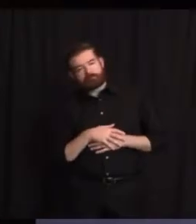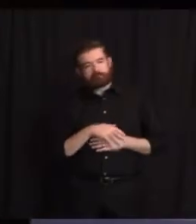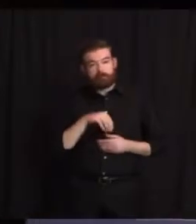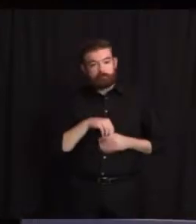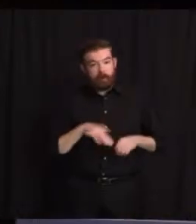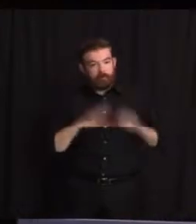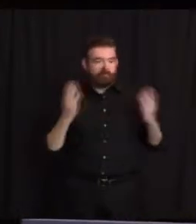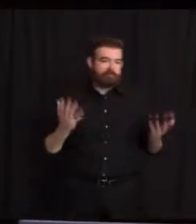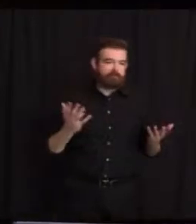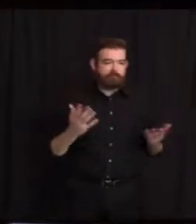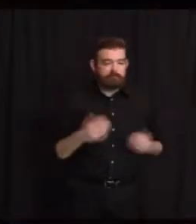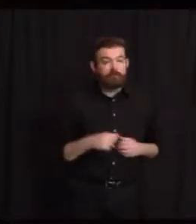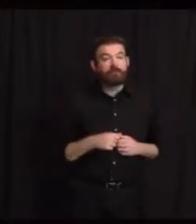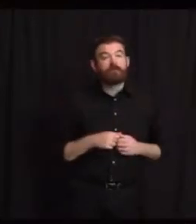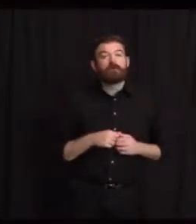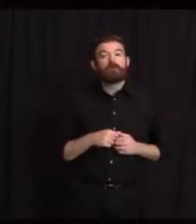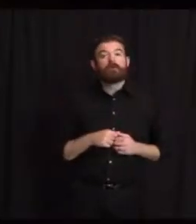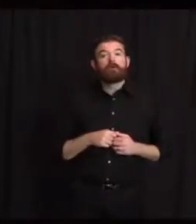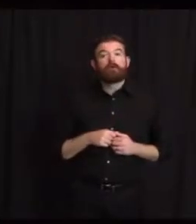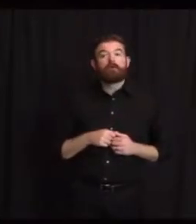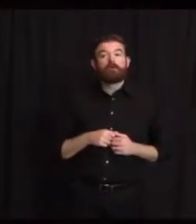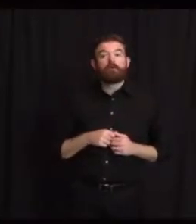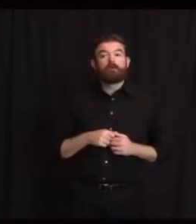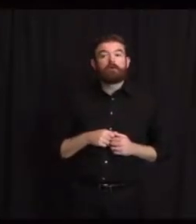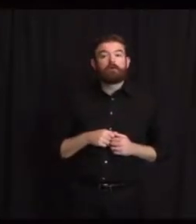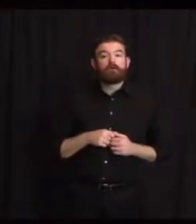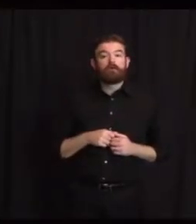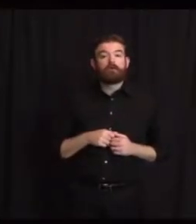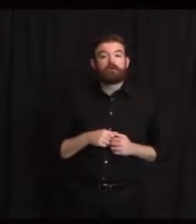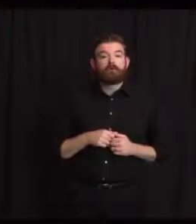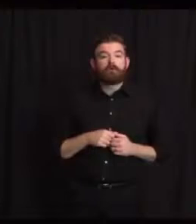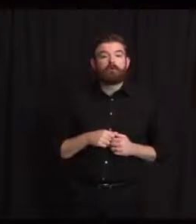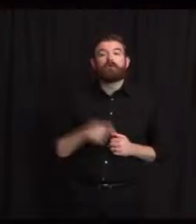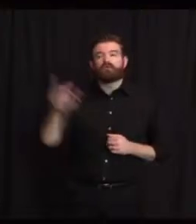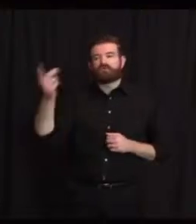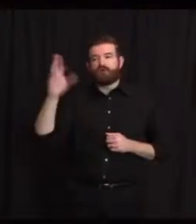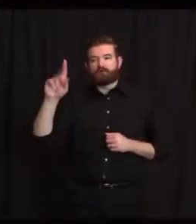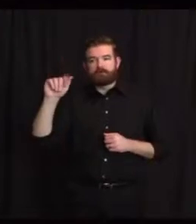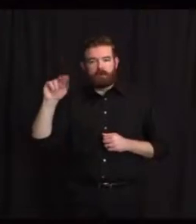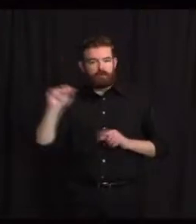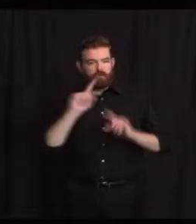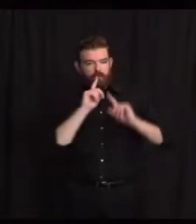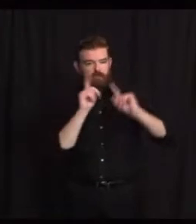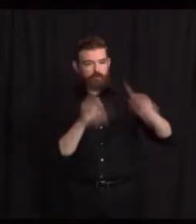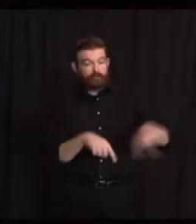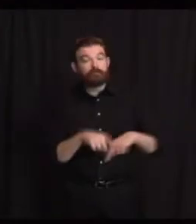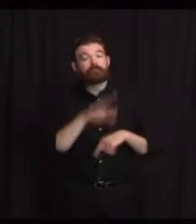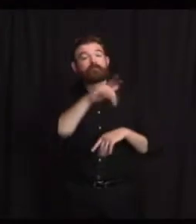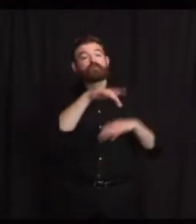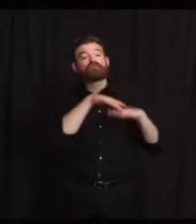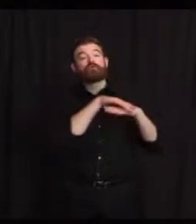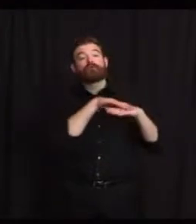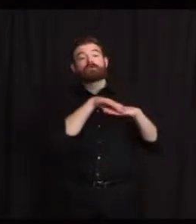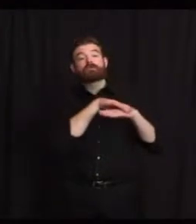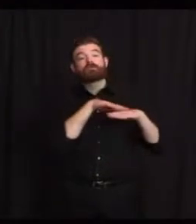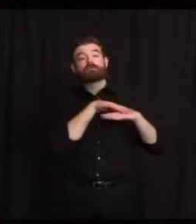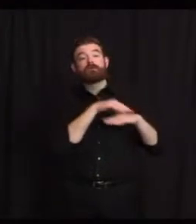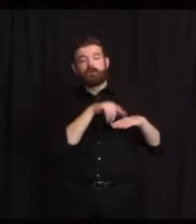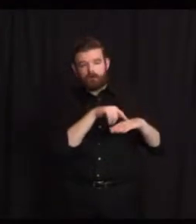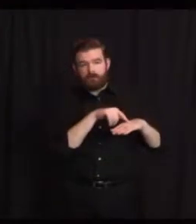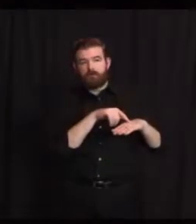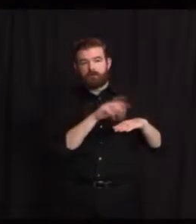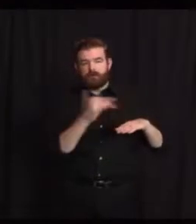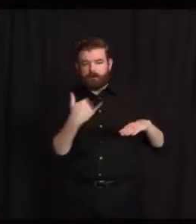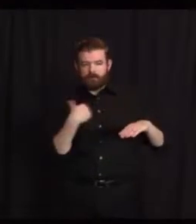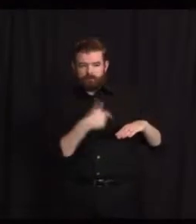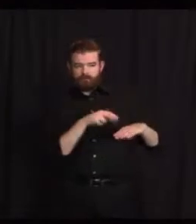contaminated surfaces aren't really the main mode of transmission. However, it doesn't mean that you still shouldn't be cleaning the surfaces, shouldn't be